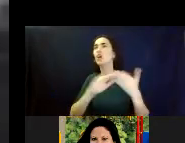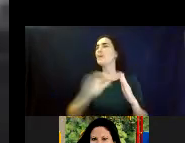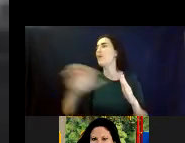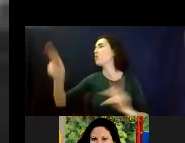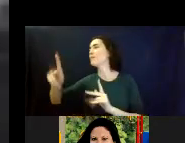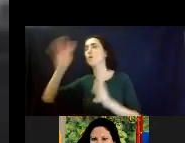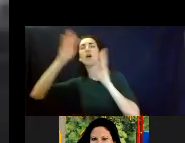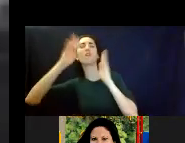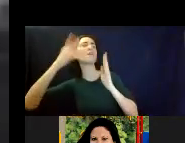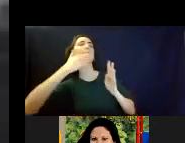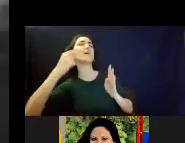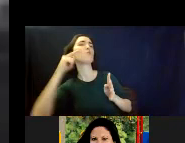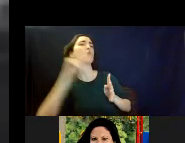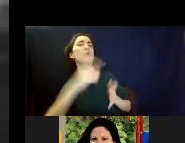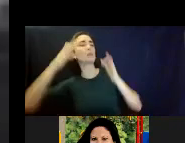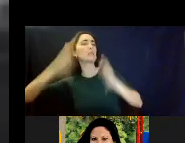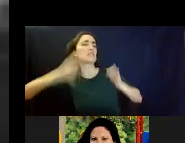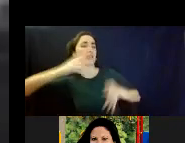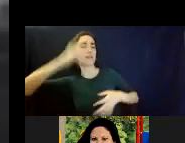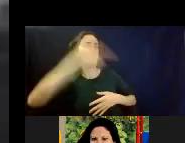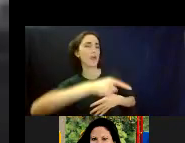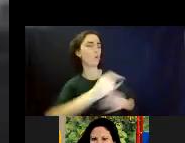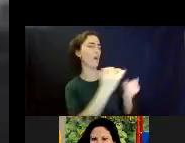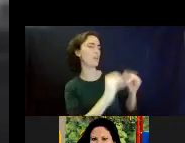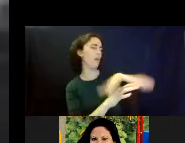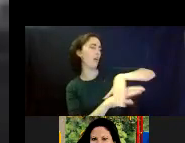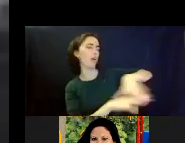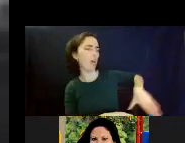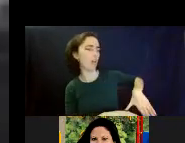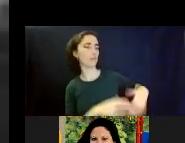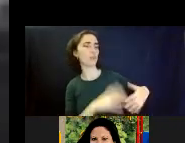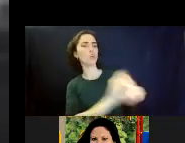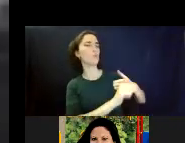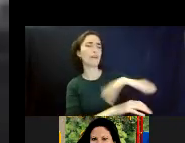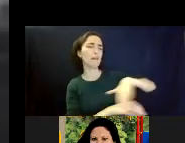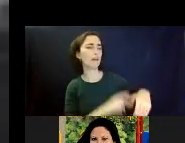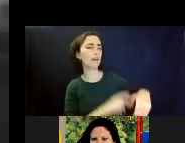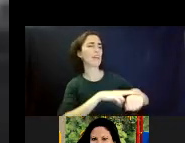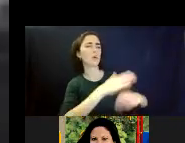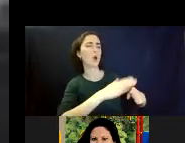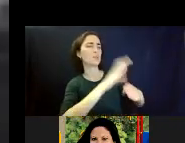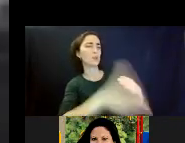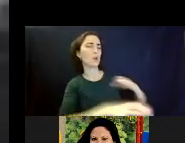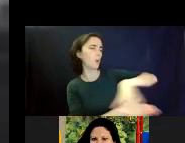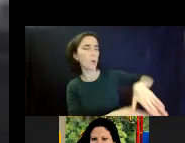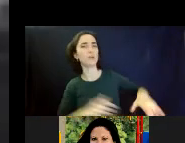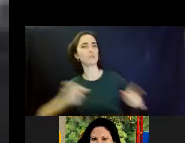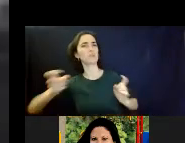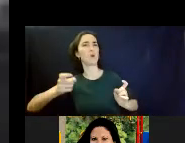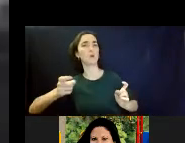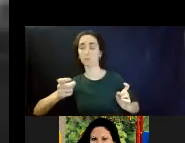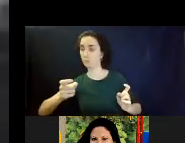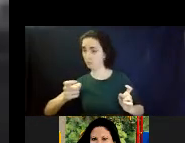best, or stripped of independence, risk, and natural consequence. We should also keep in mind that working